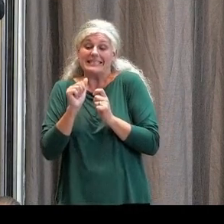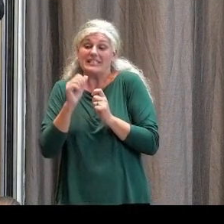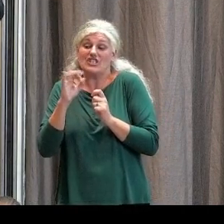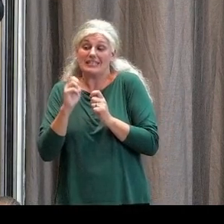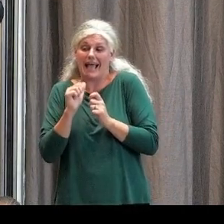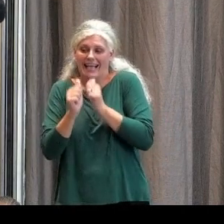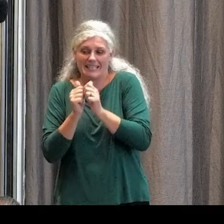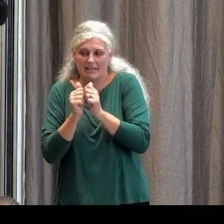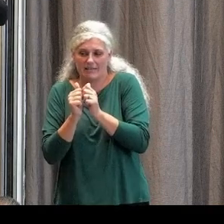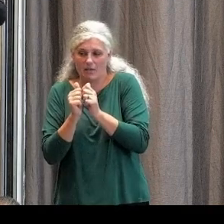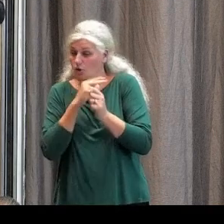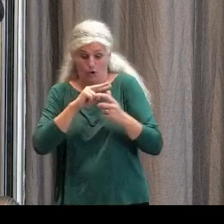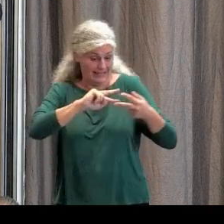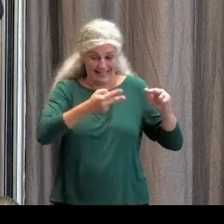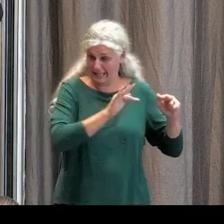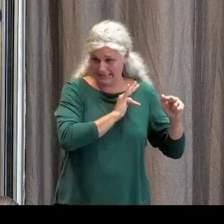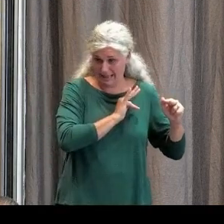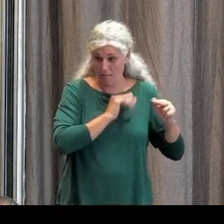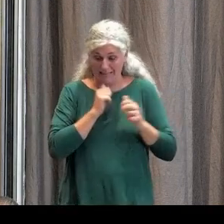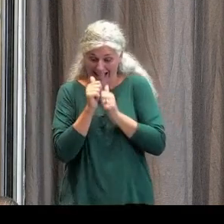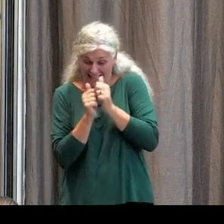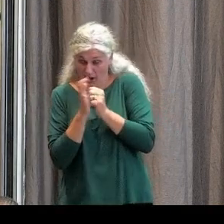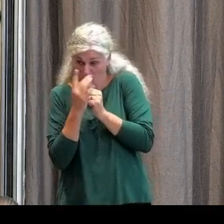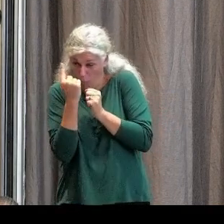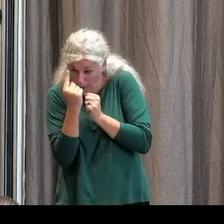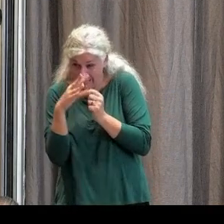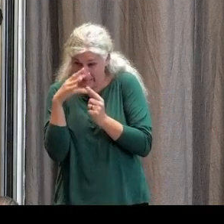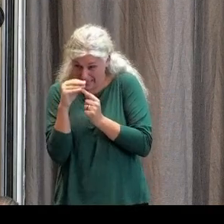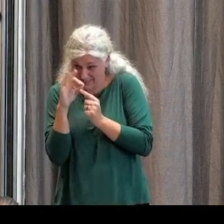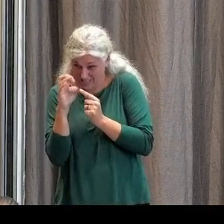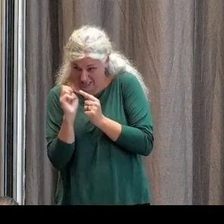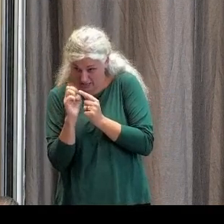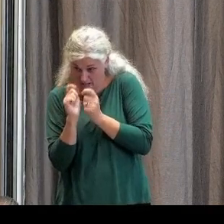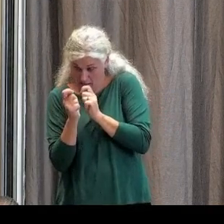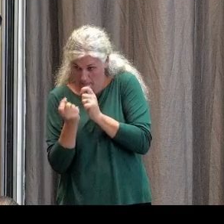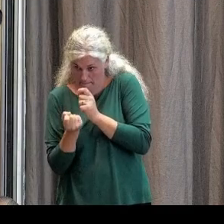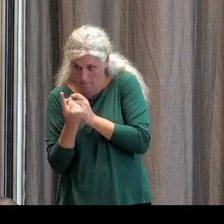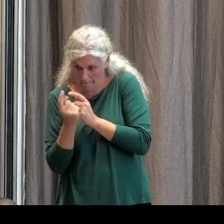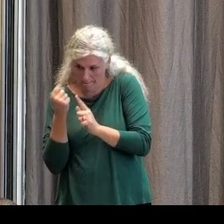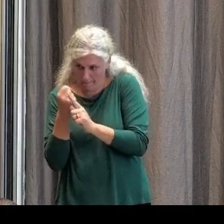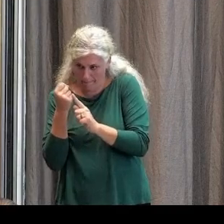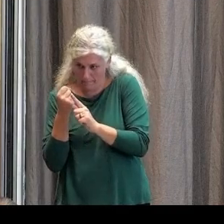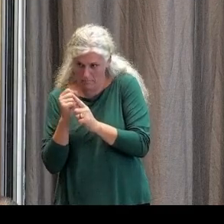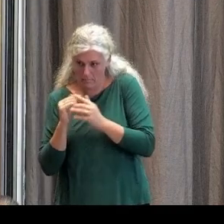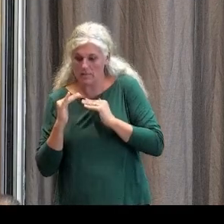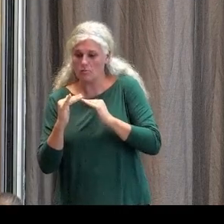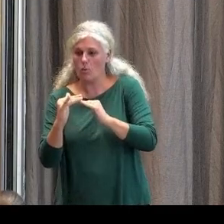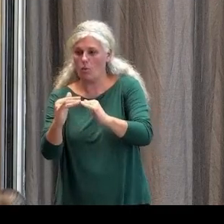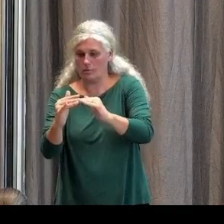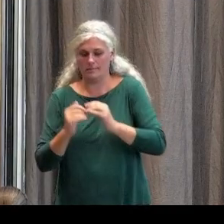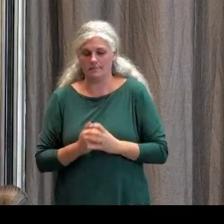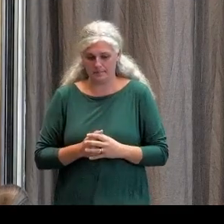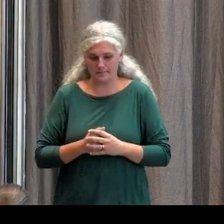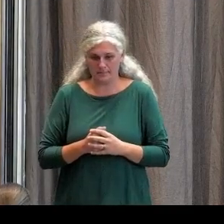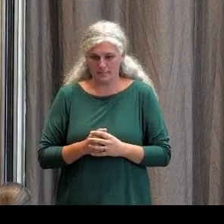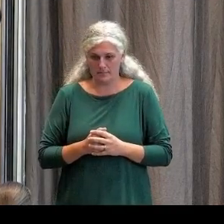activity. Not the DNA, but the activity of the gene, the baking the recipe part, right?